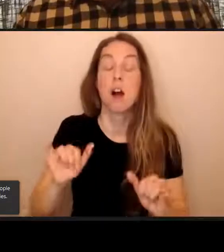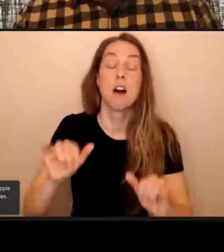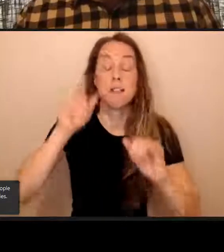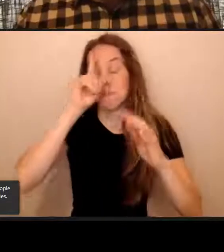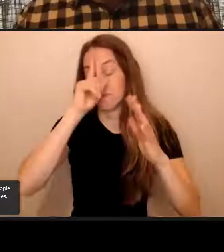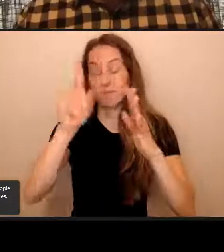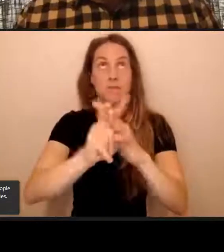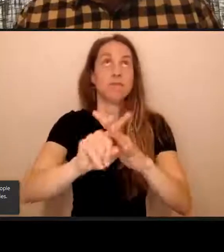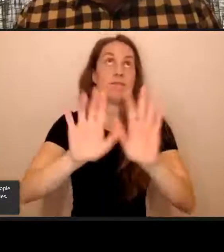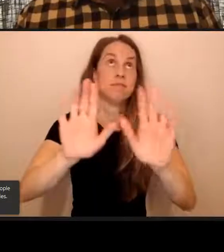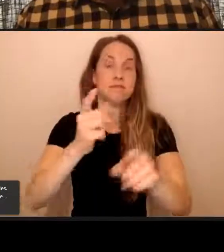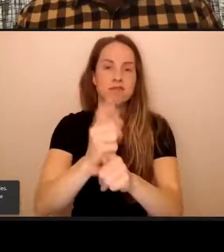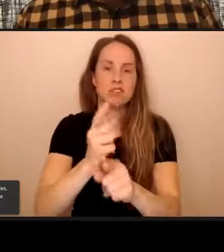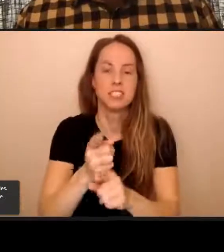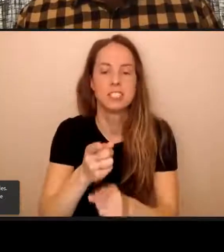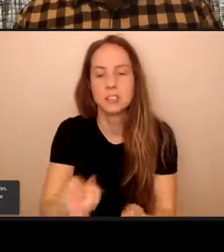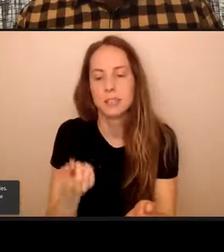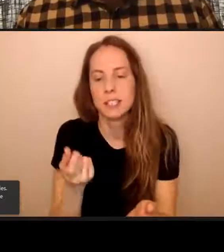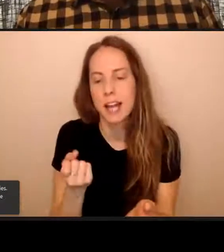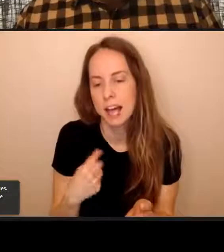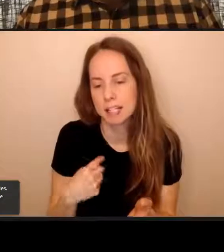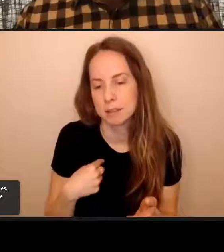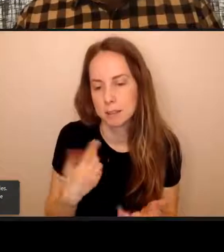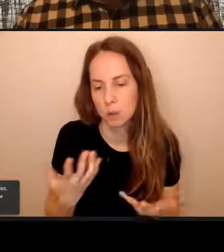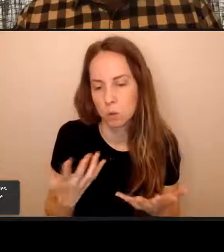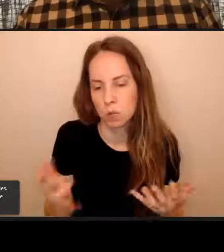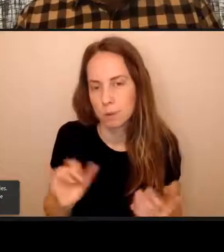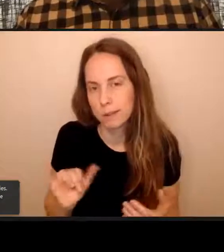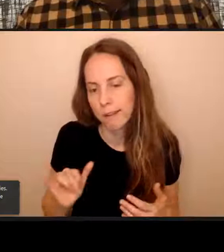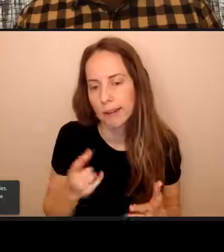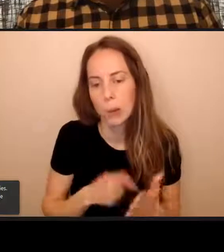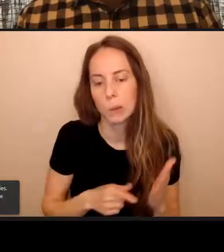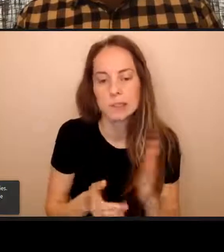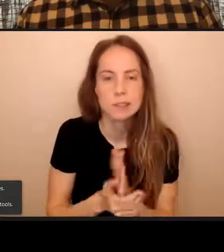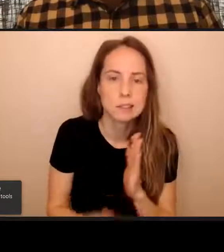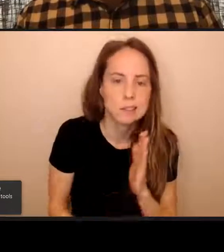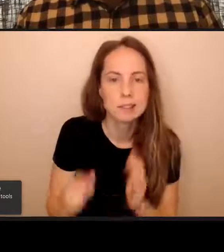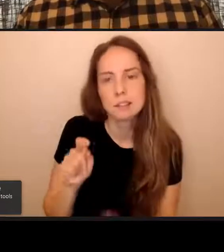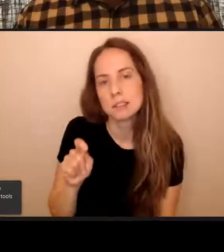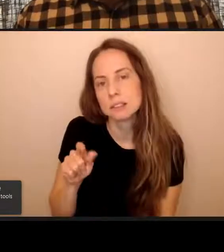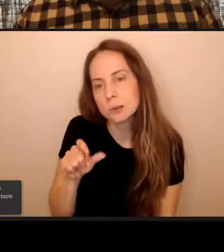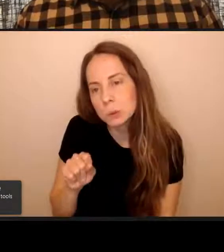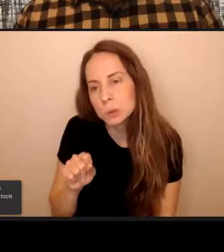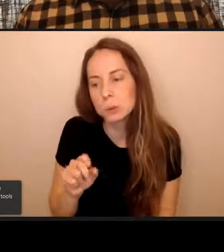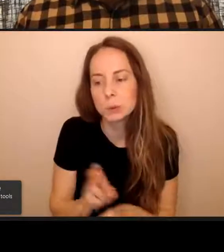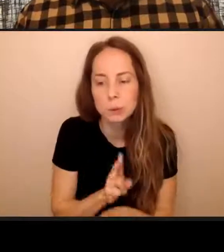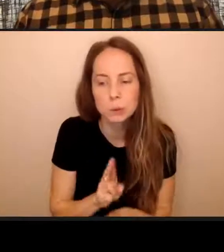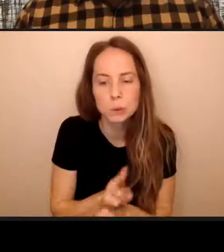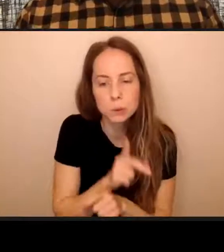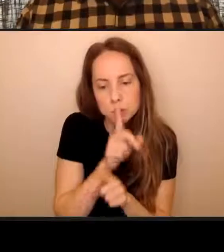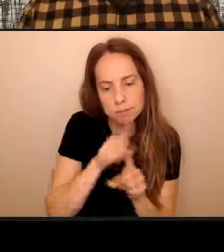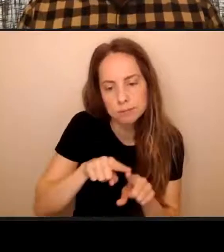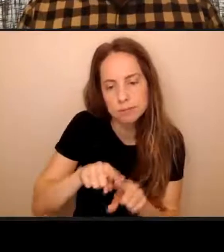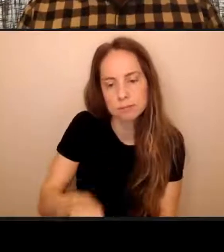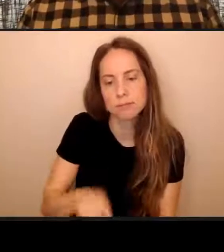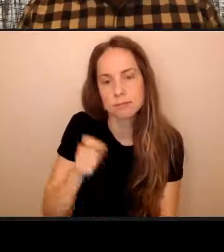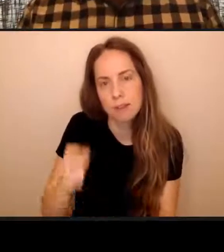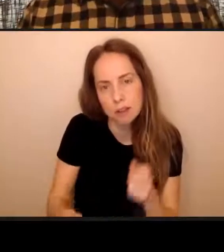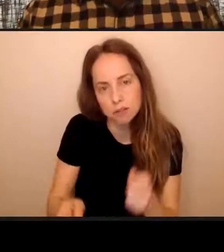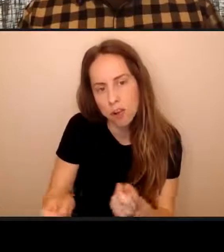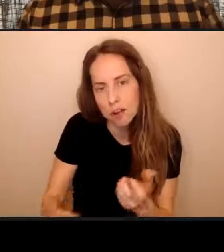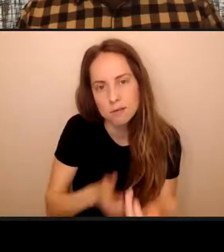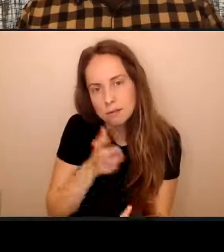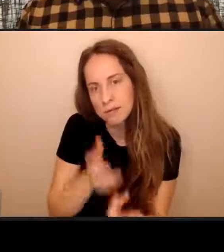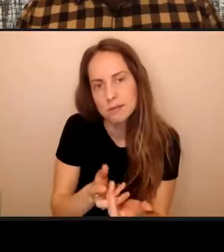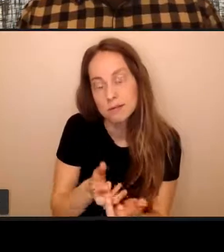You were asking me what it was like and what sort of skills or tools did I use or rely on to adjust, basically